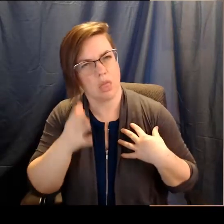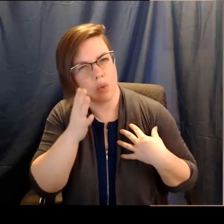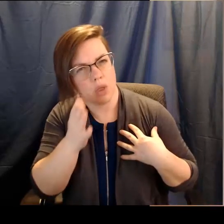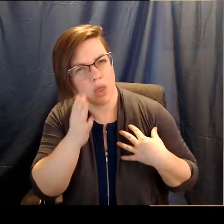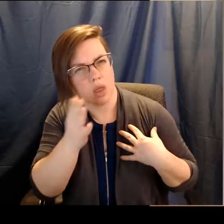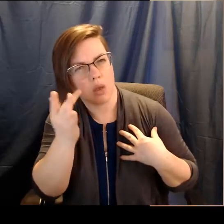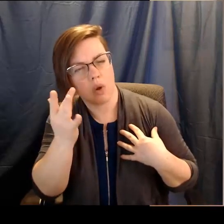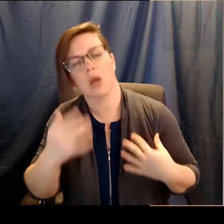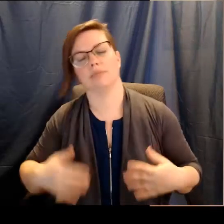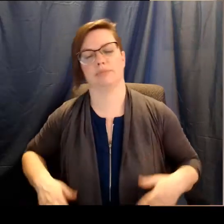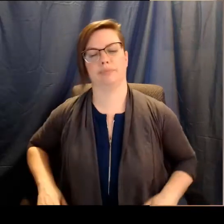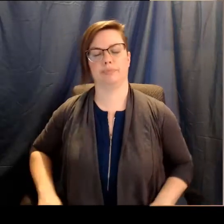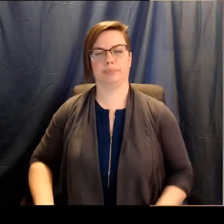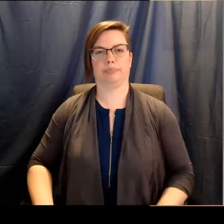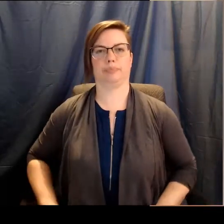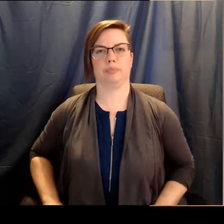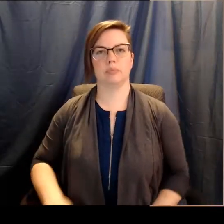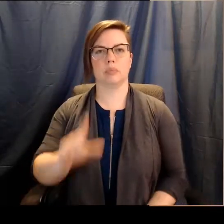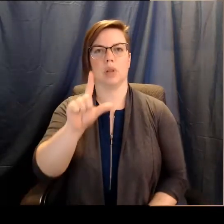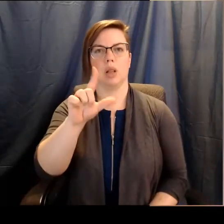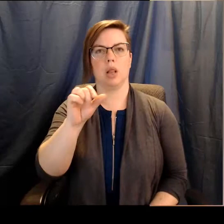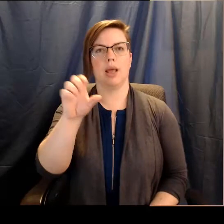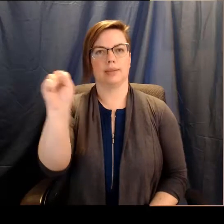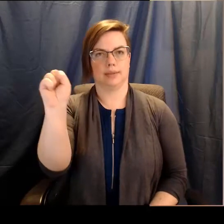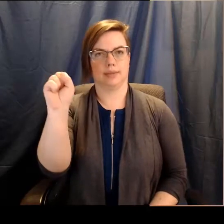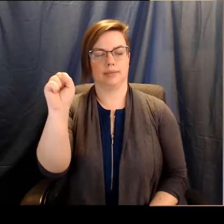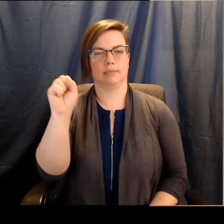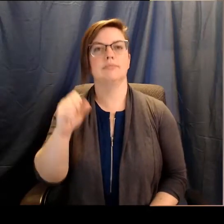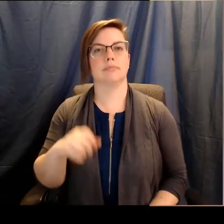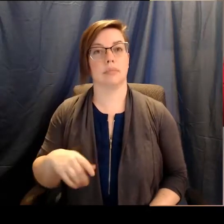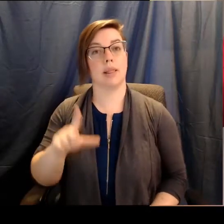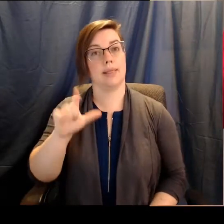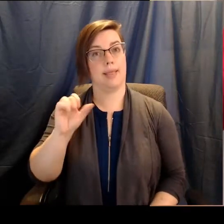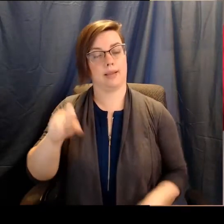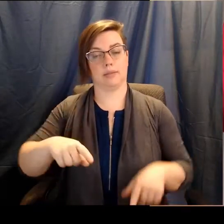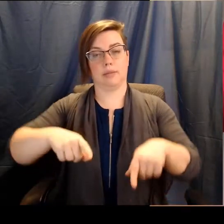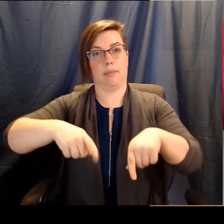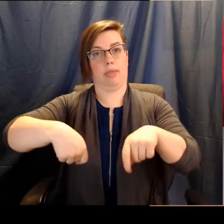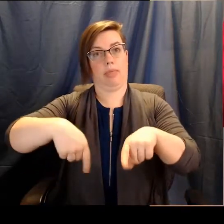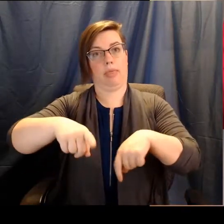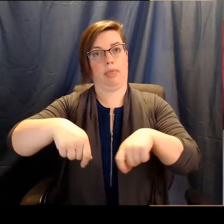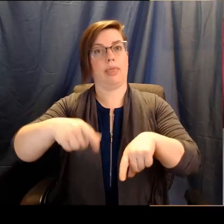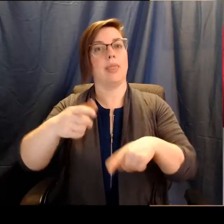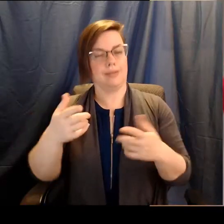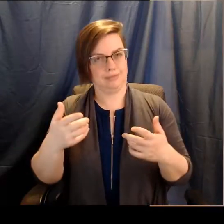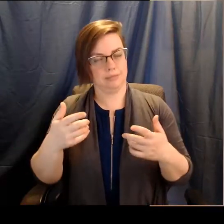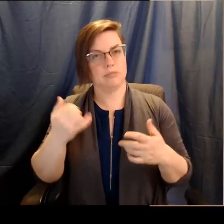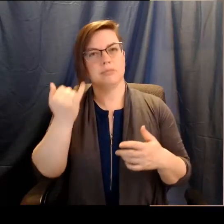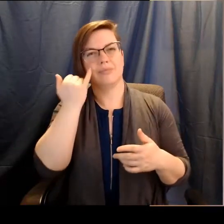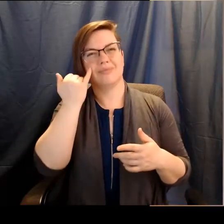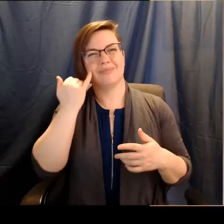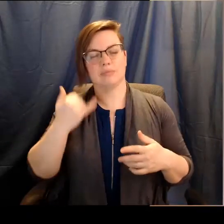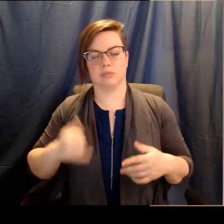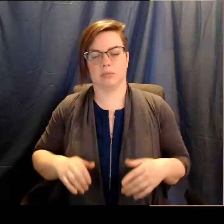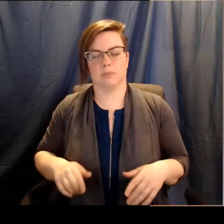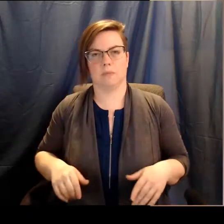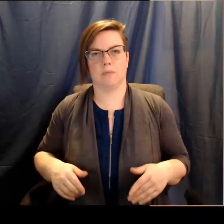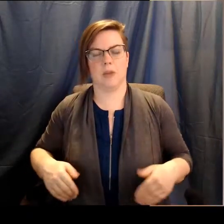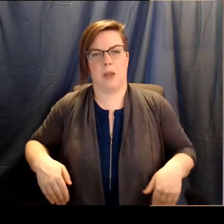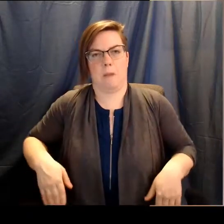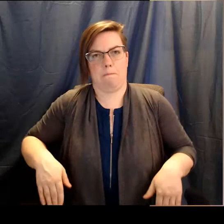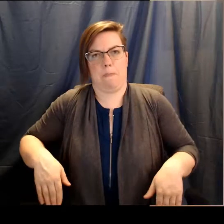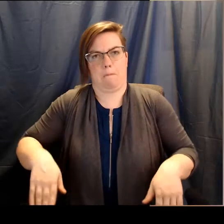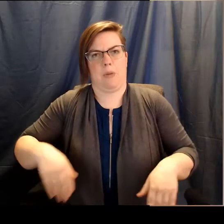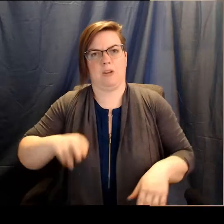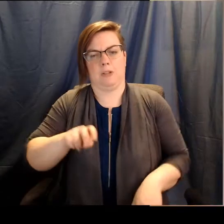to creep forward on her chair, trying to reach the floor to support her legs. At which point, as she creeps forward on her chair, her